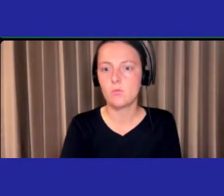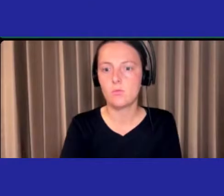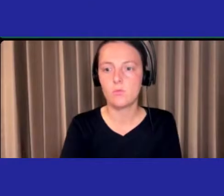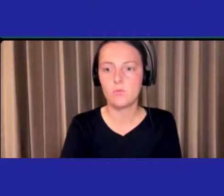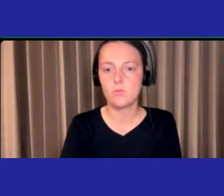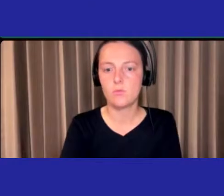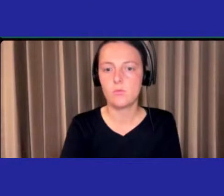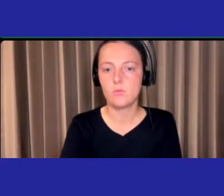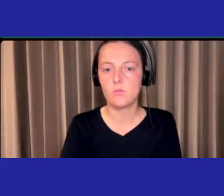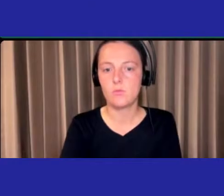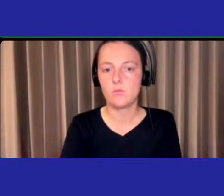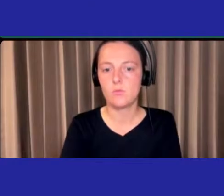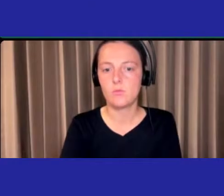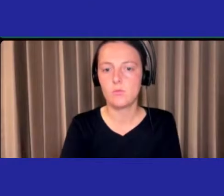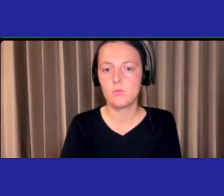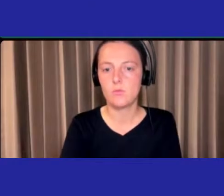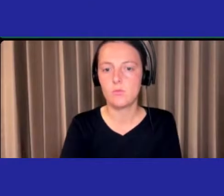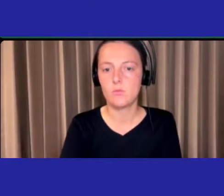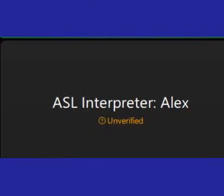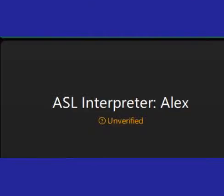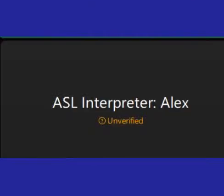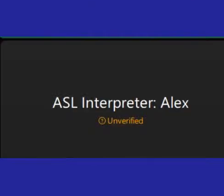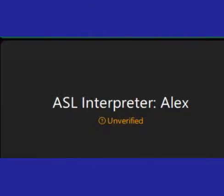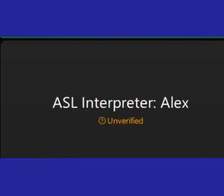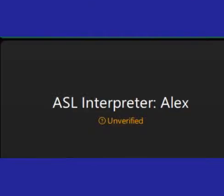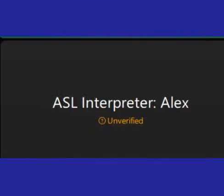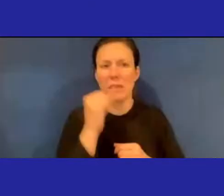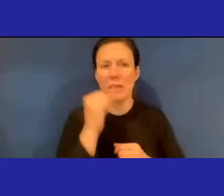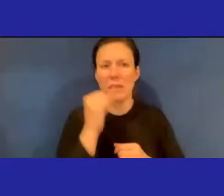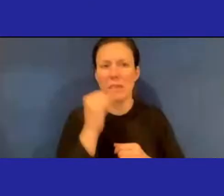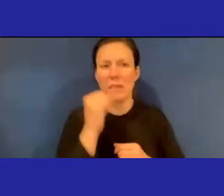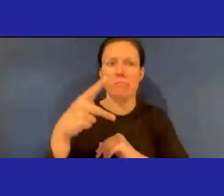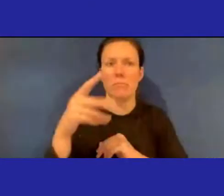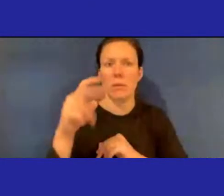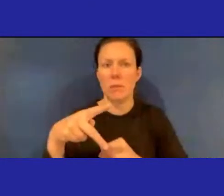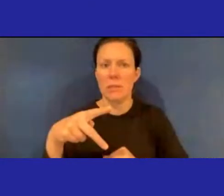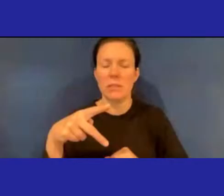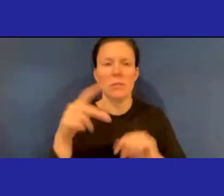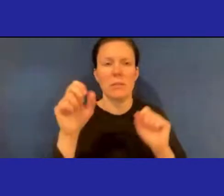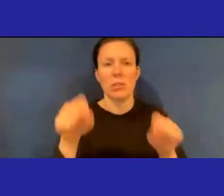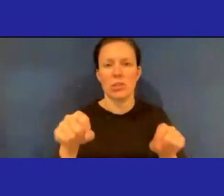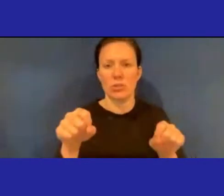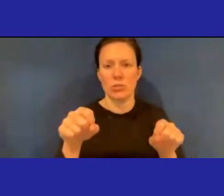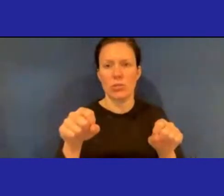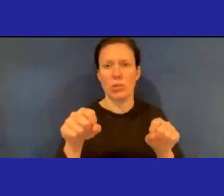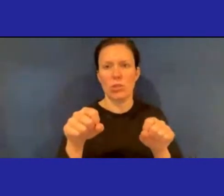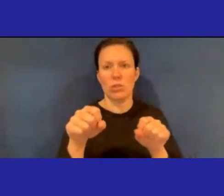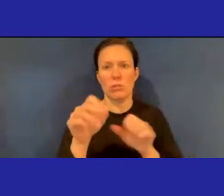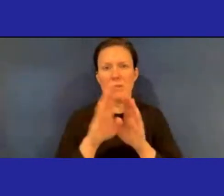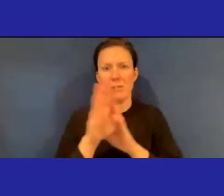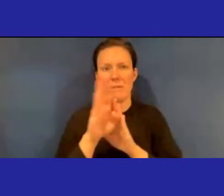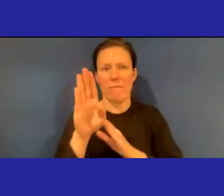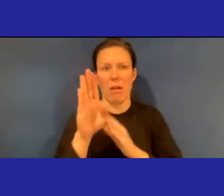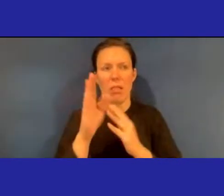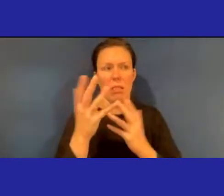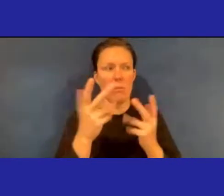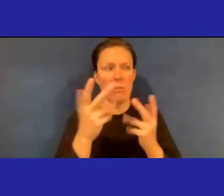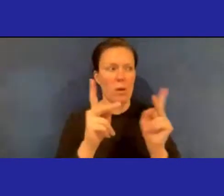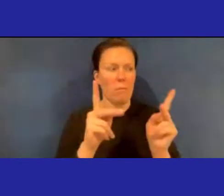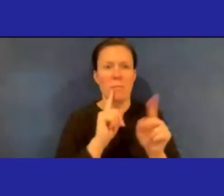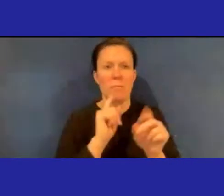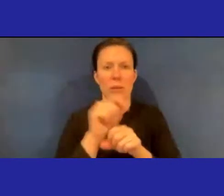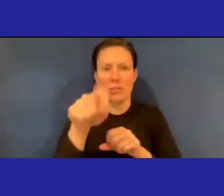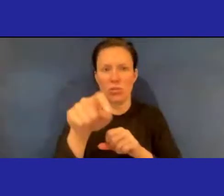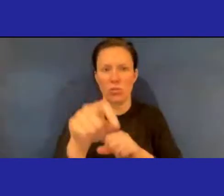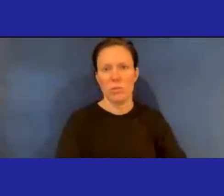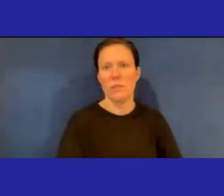that even a very good primary care doctors would be able to put together what people would need, right,